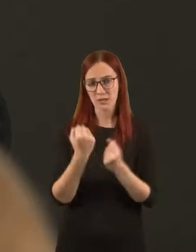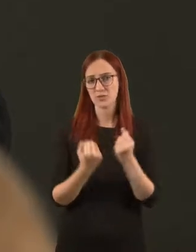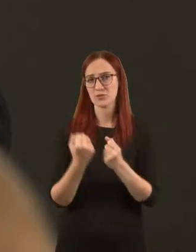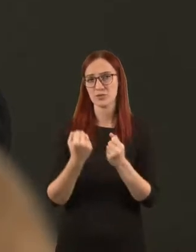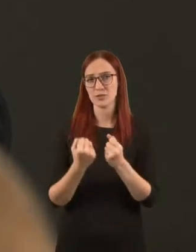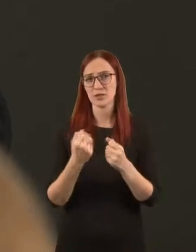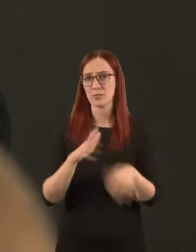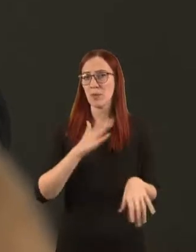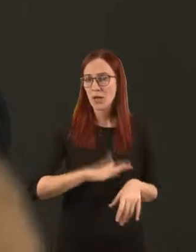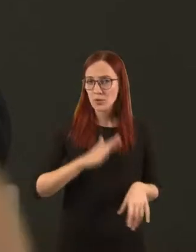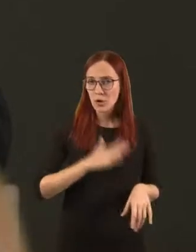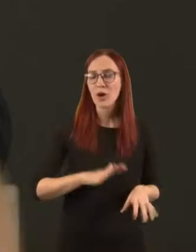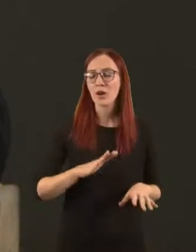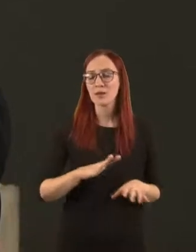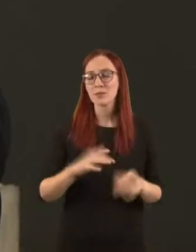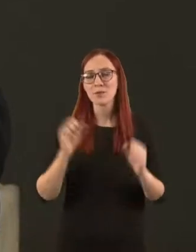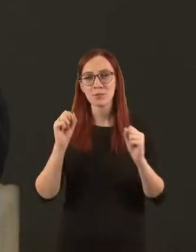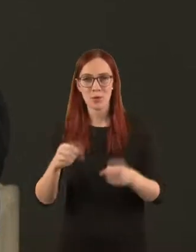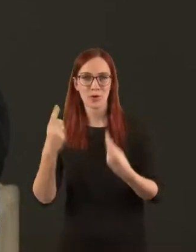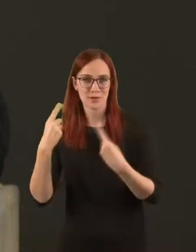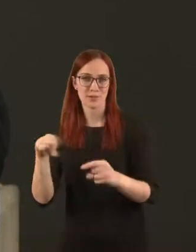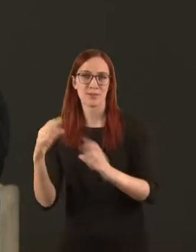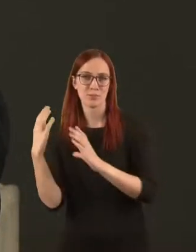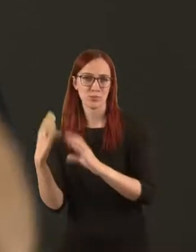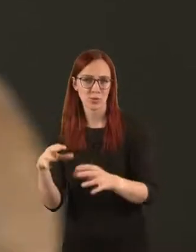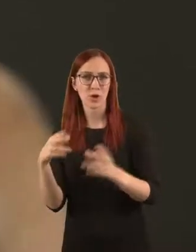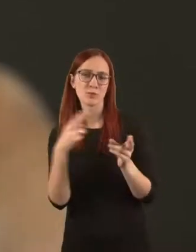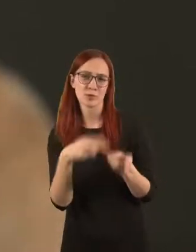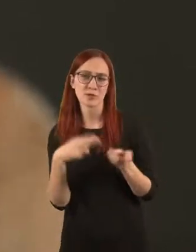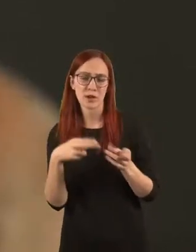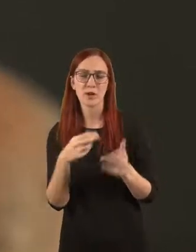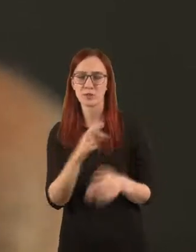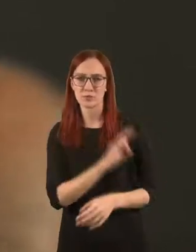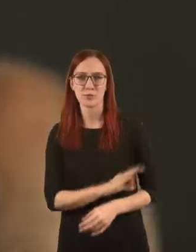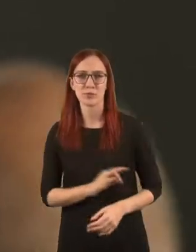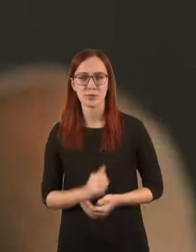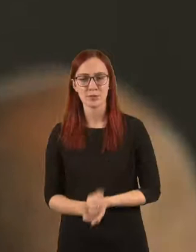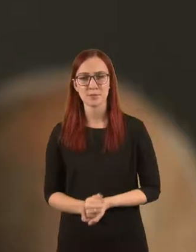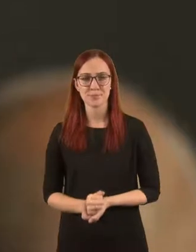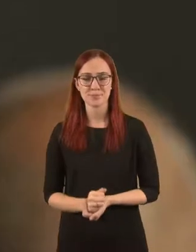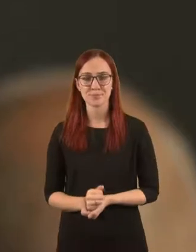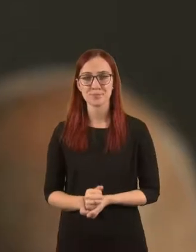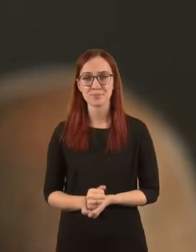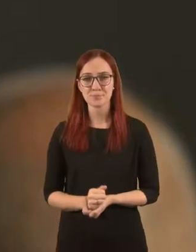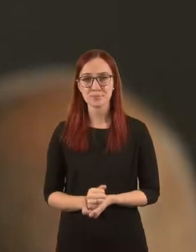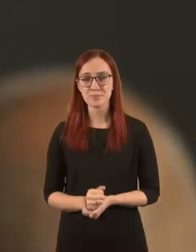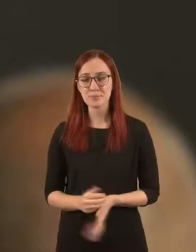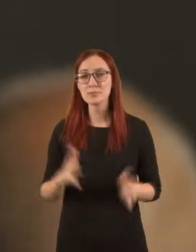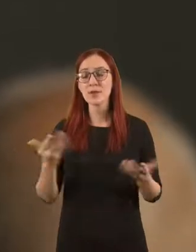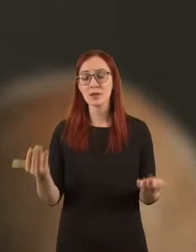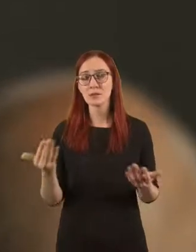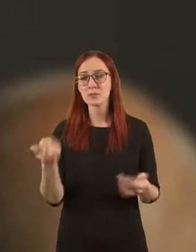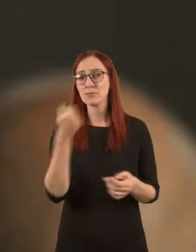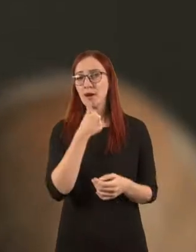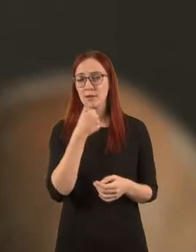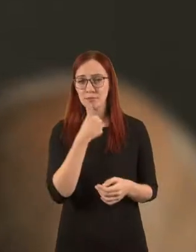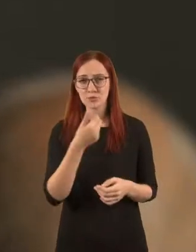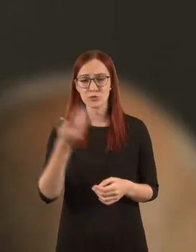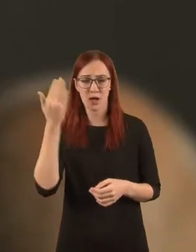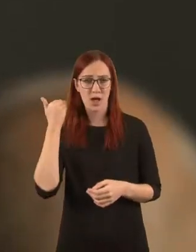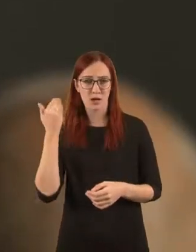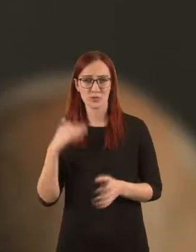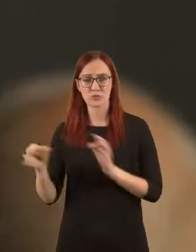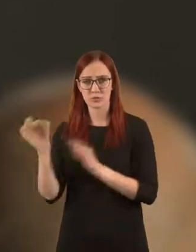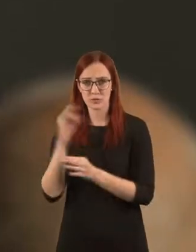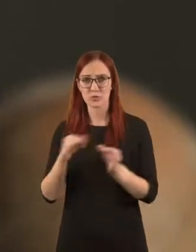And we need to make sure that a car is not the only comfortable alternative for a